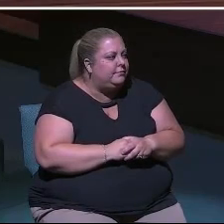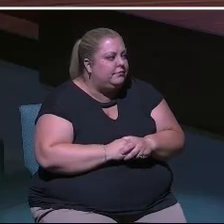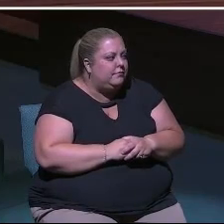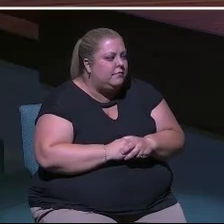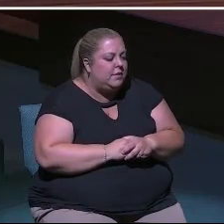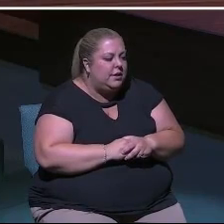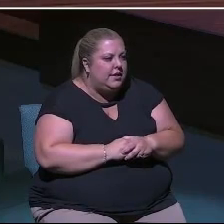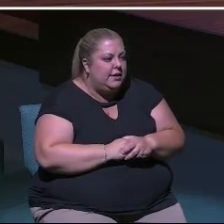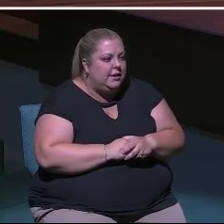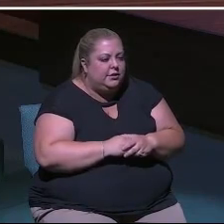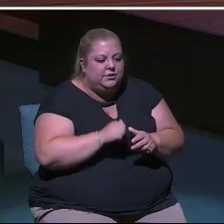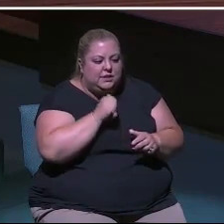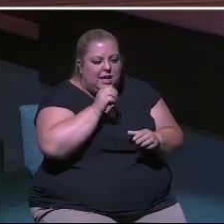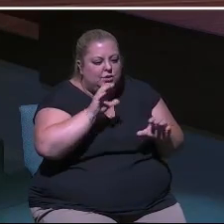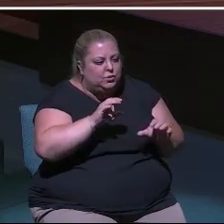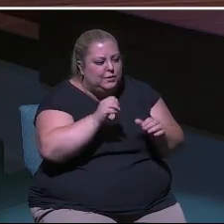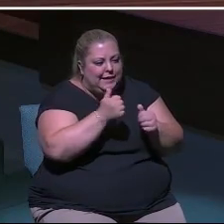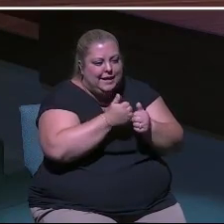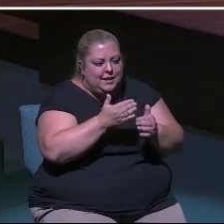anything for God.